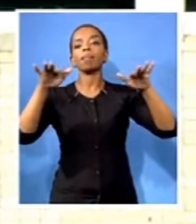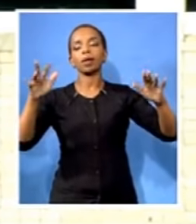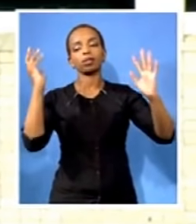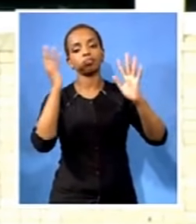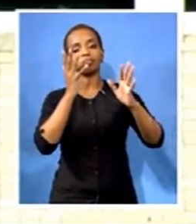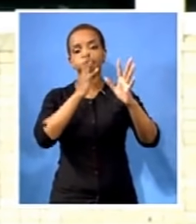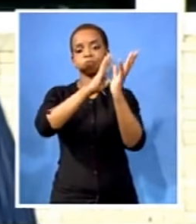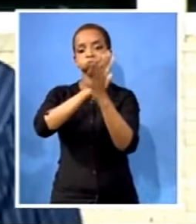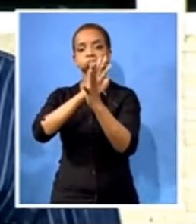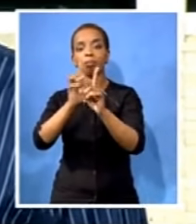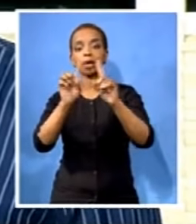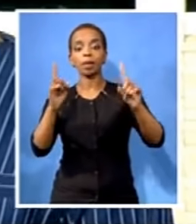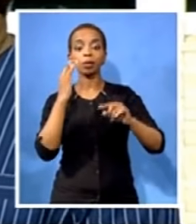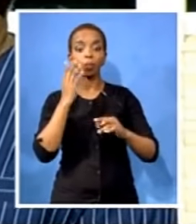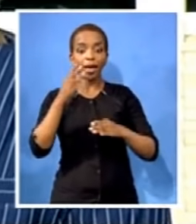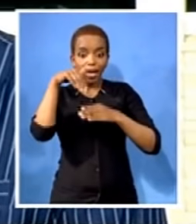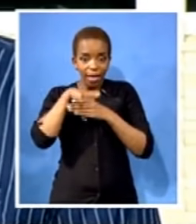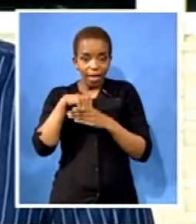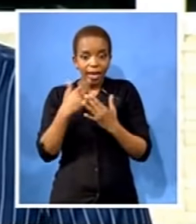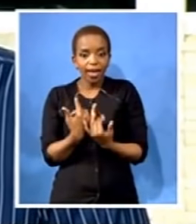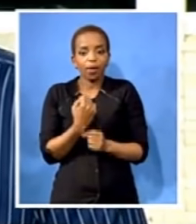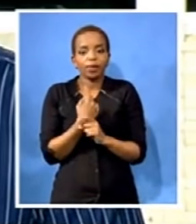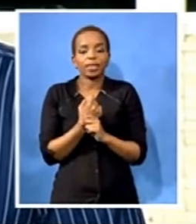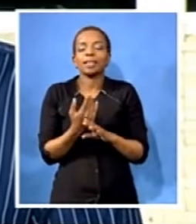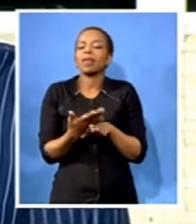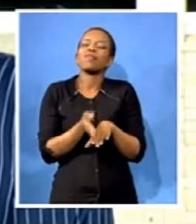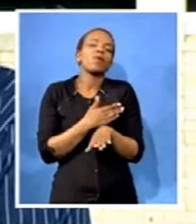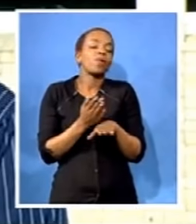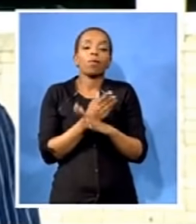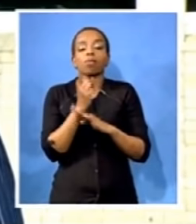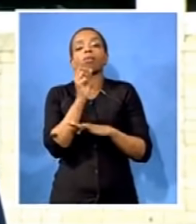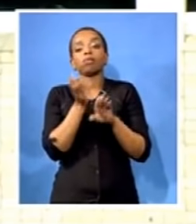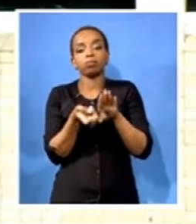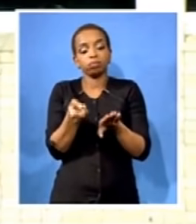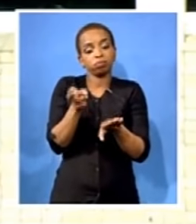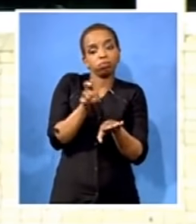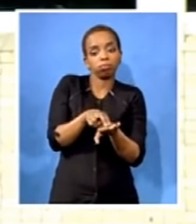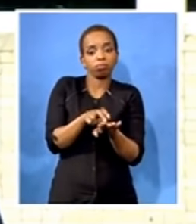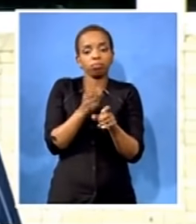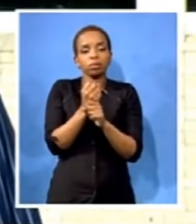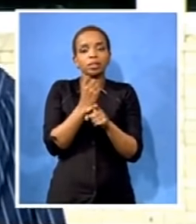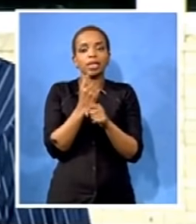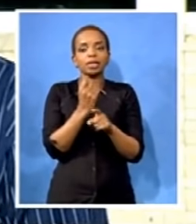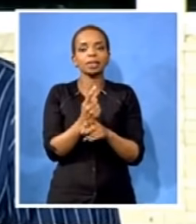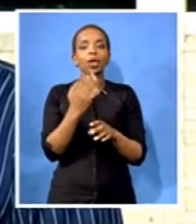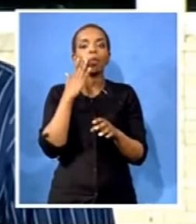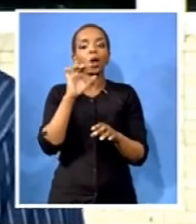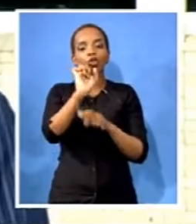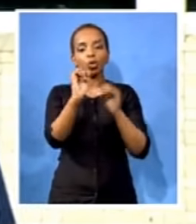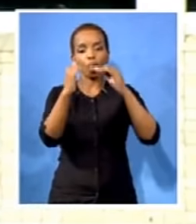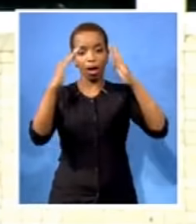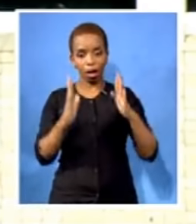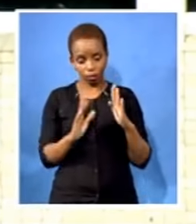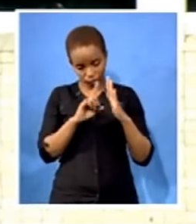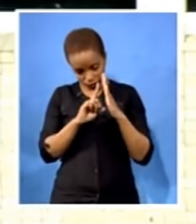even before you get into your taxi, when you step out of your house, hold, and you are going